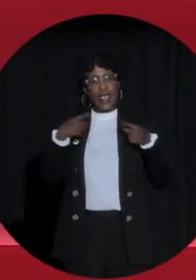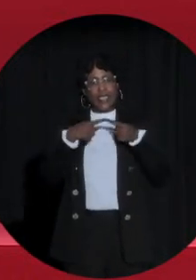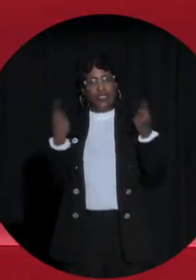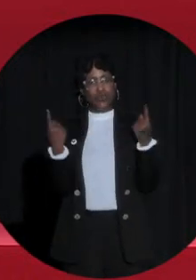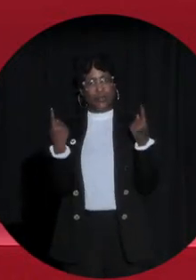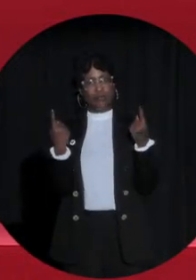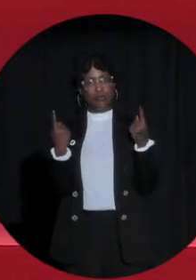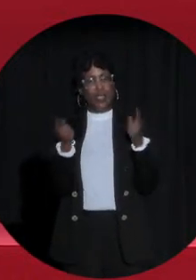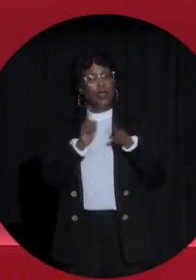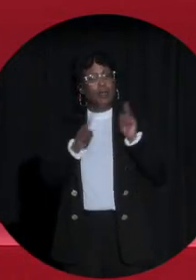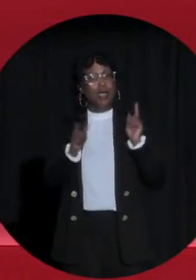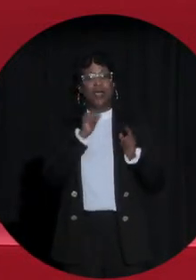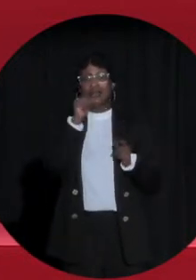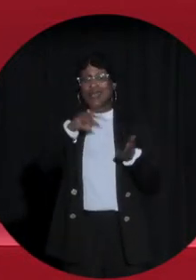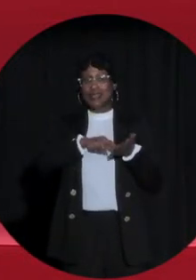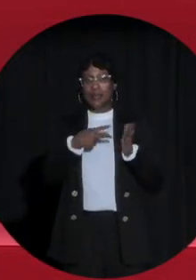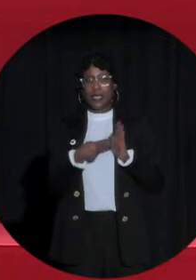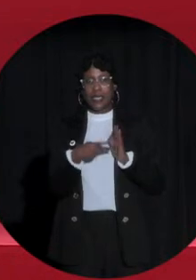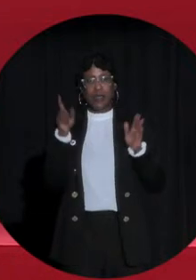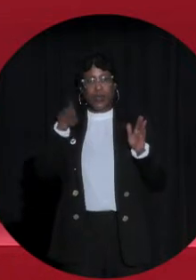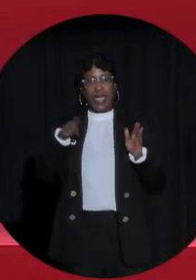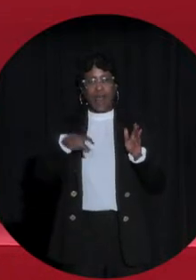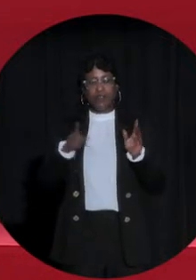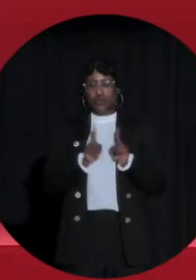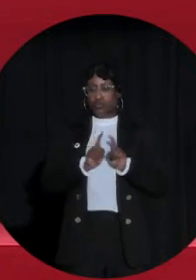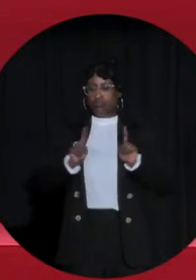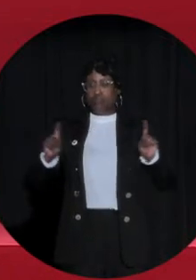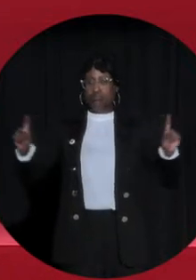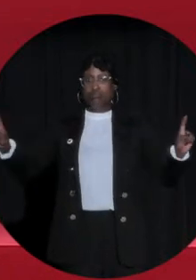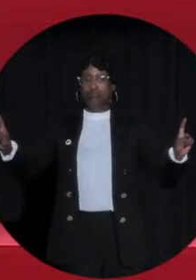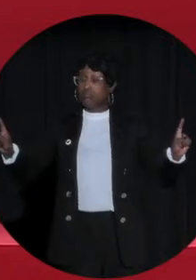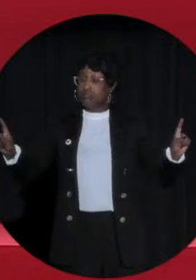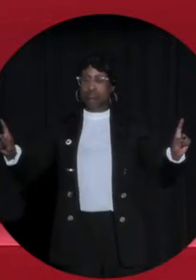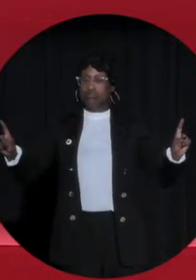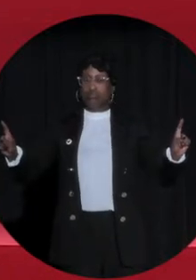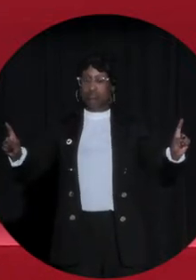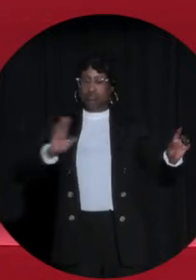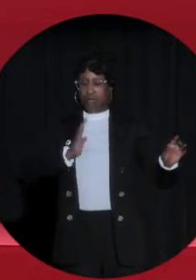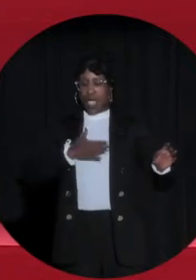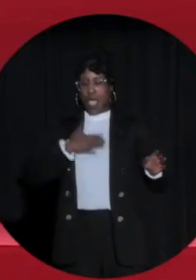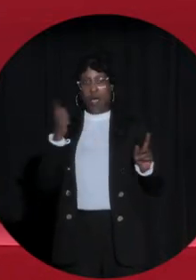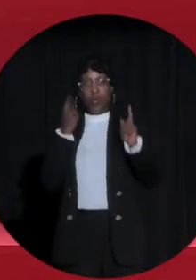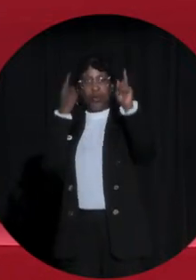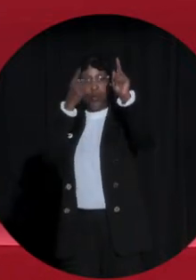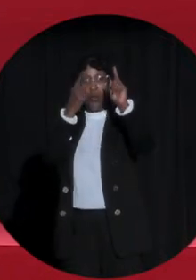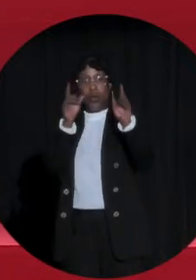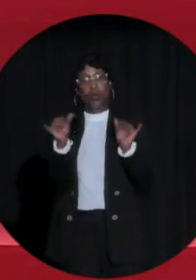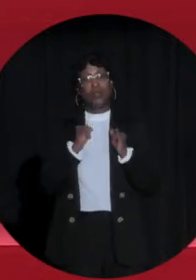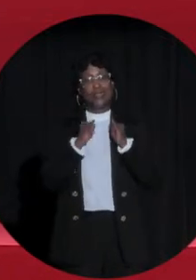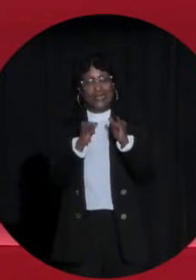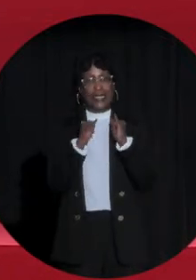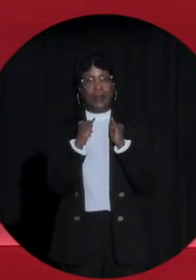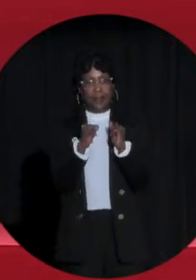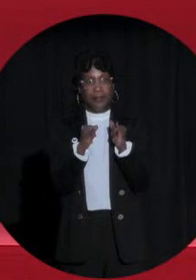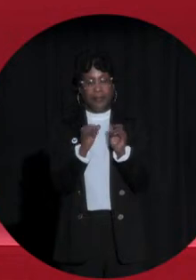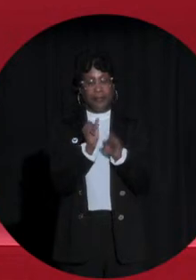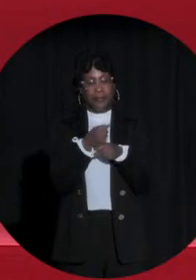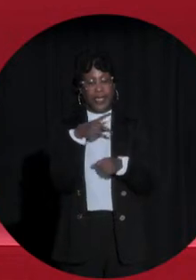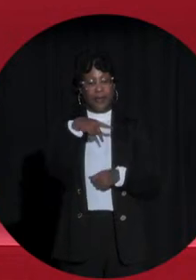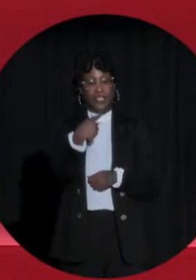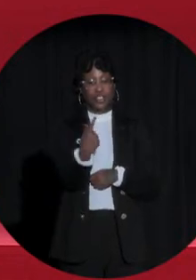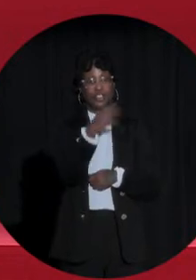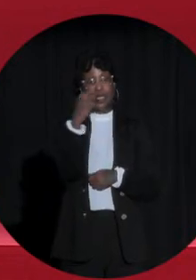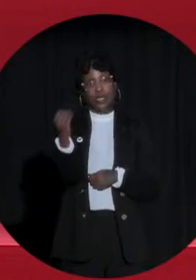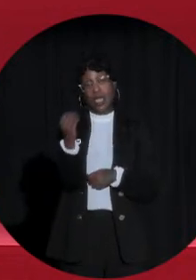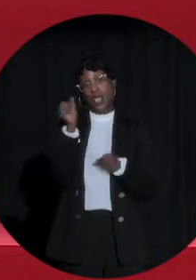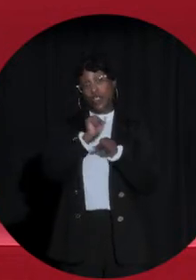splinter and go our own way. We're all pulling toward the same goal, to make this Prince George's County work